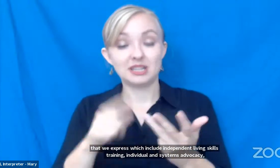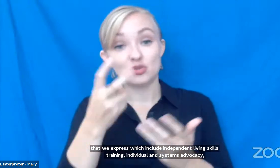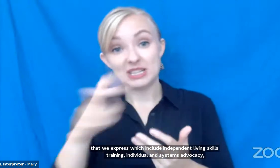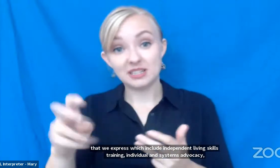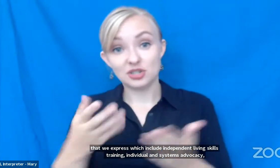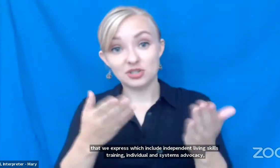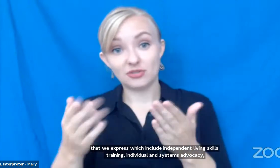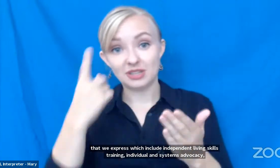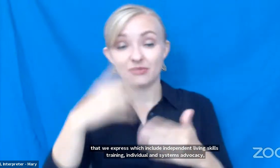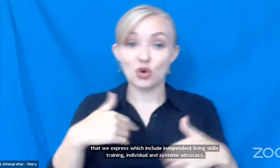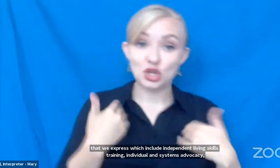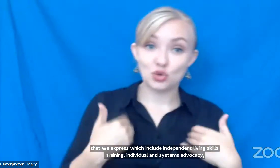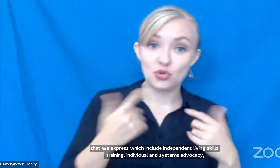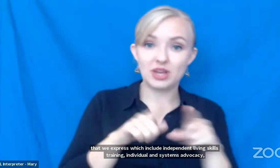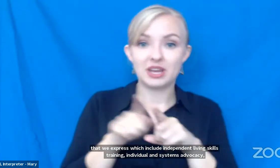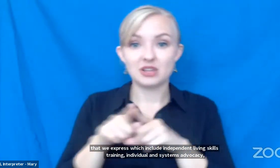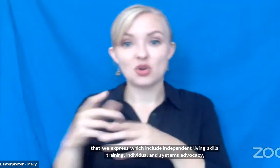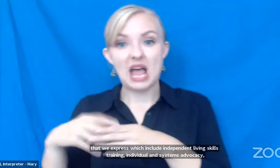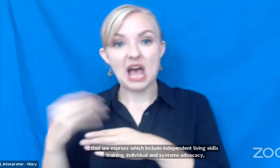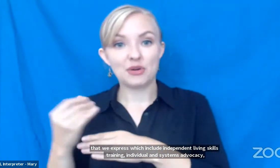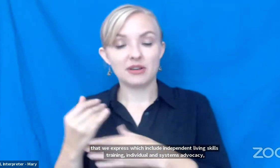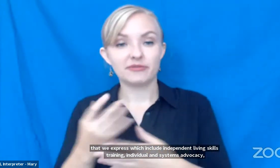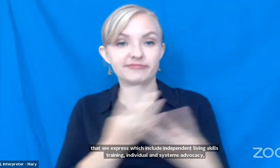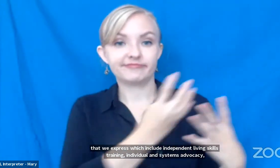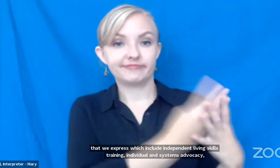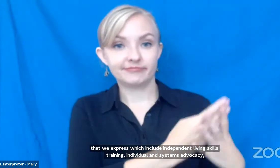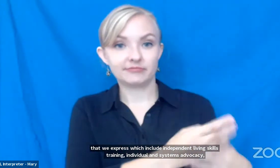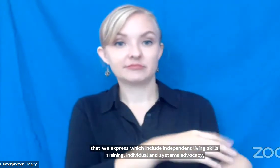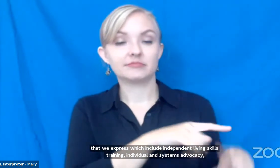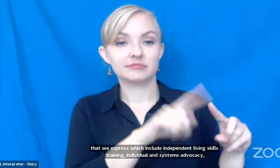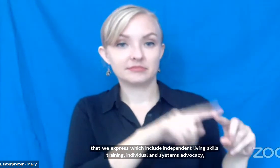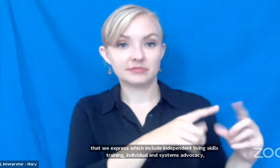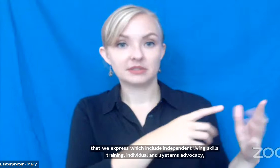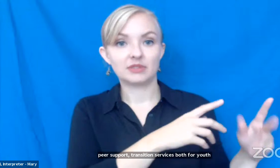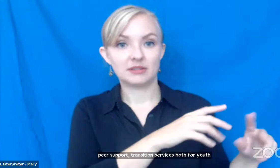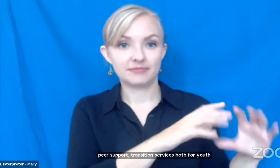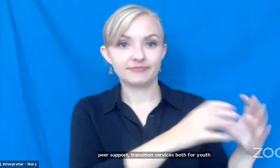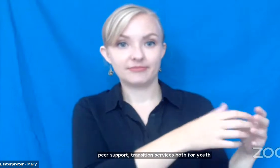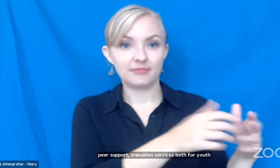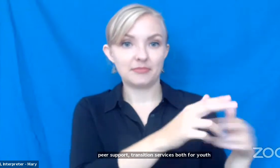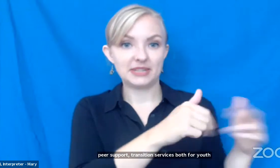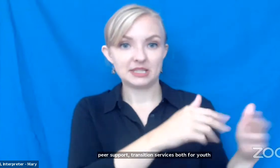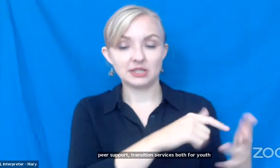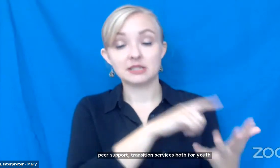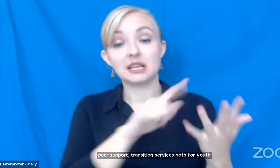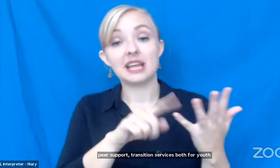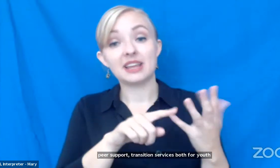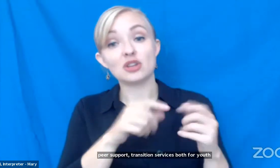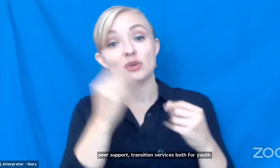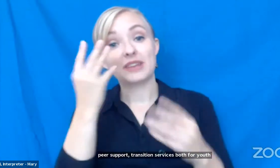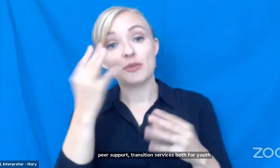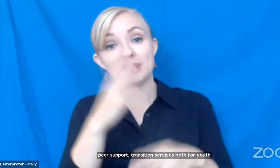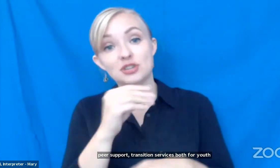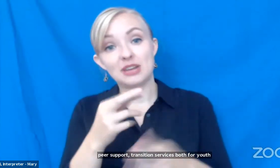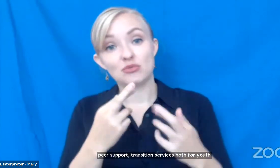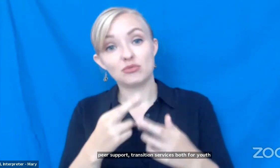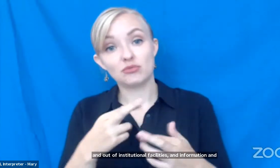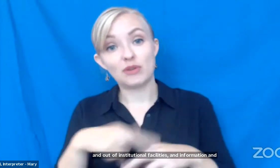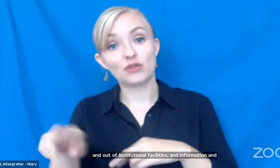youth and out of institutional facilities, and information and referral services.